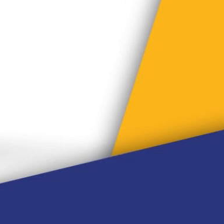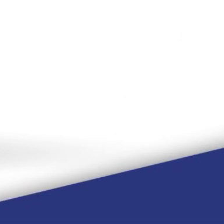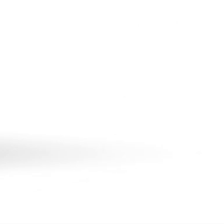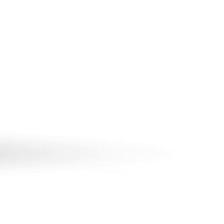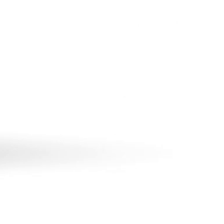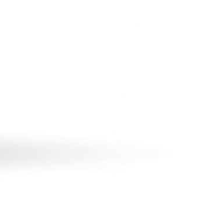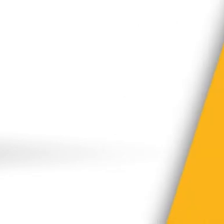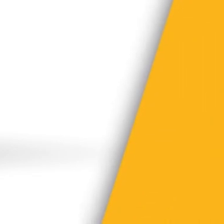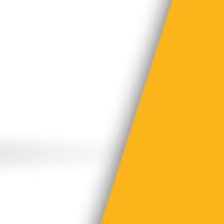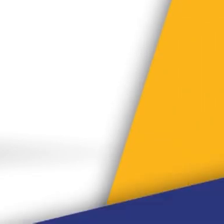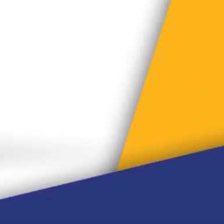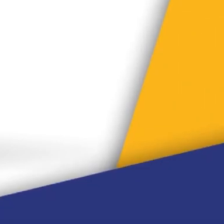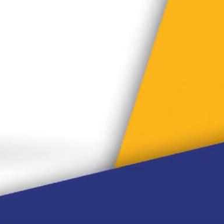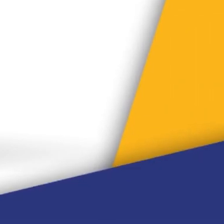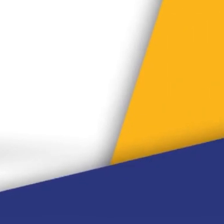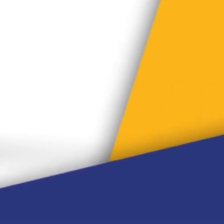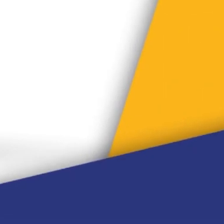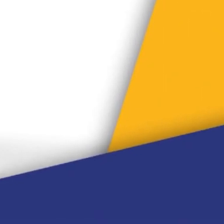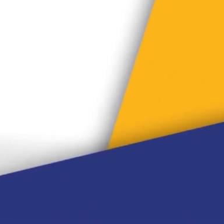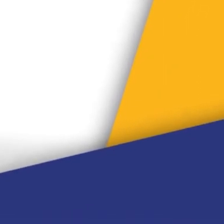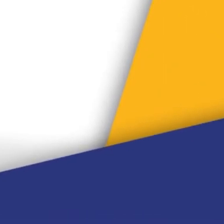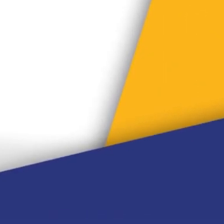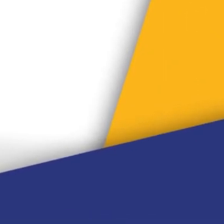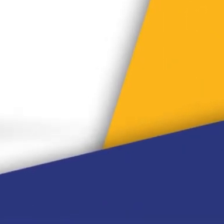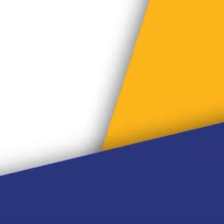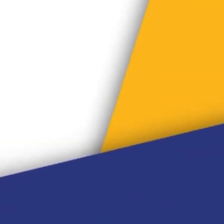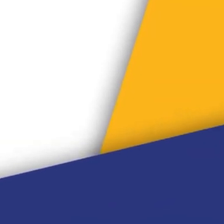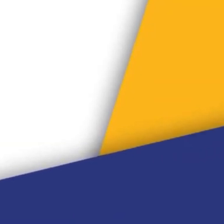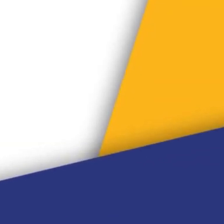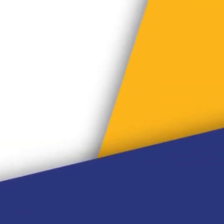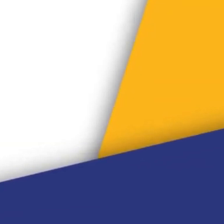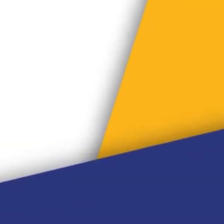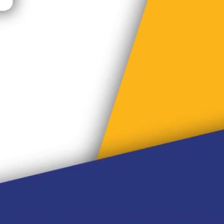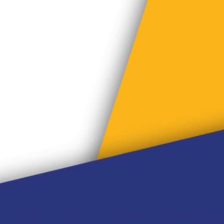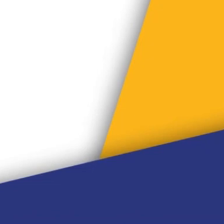and DBE TV on OpenView Channel 122 in partnership with